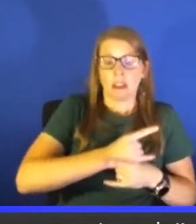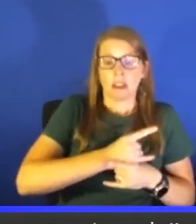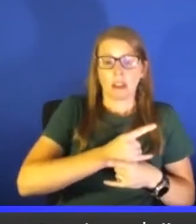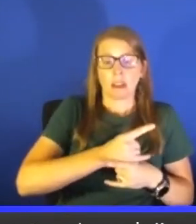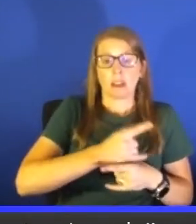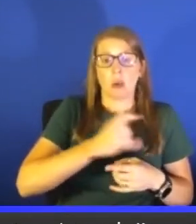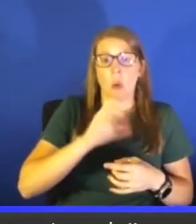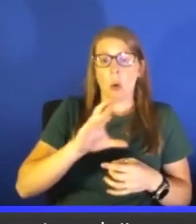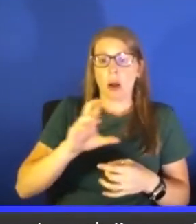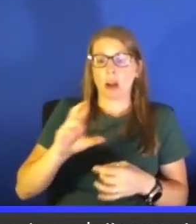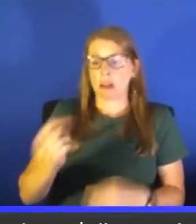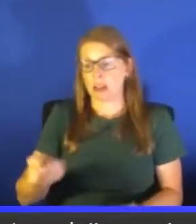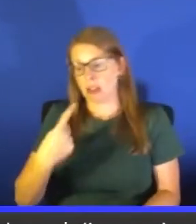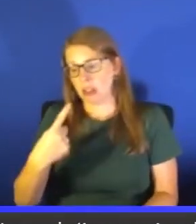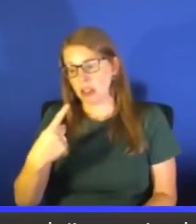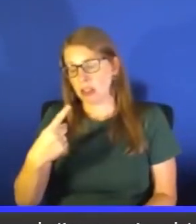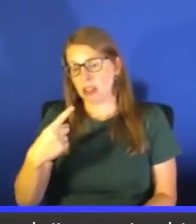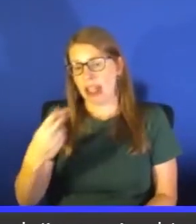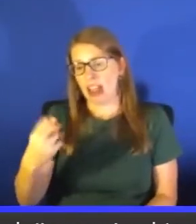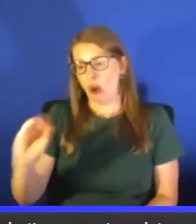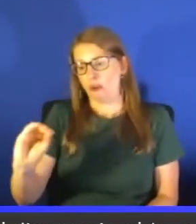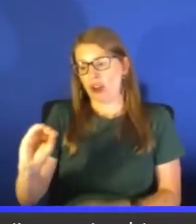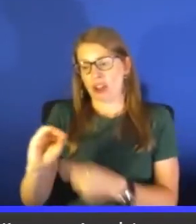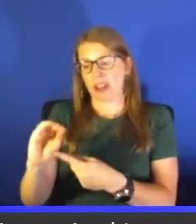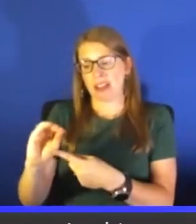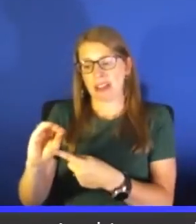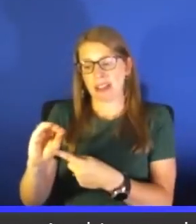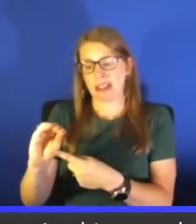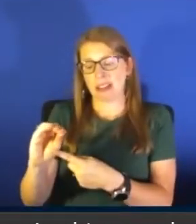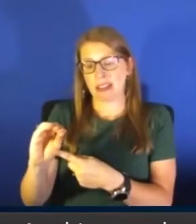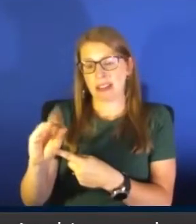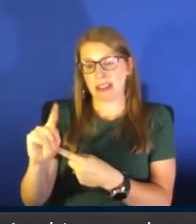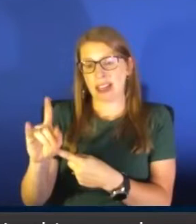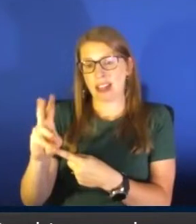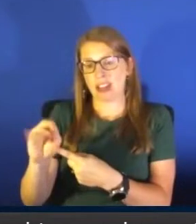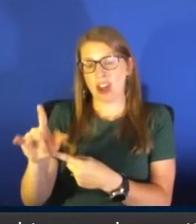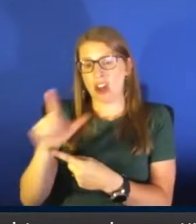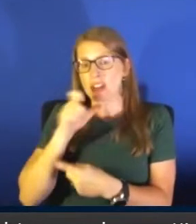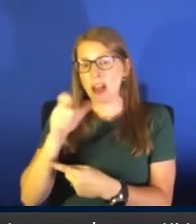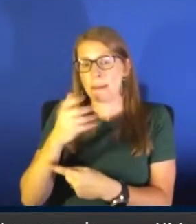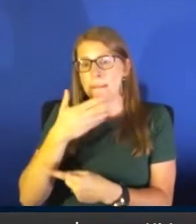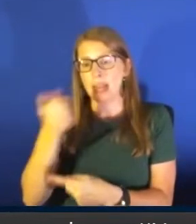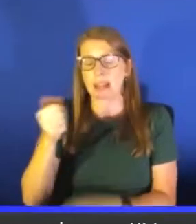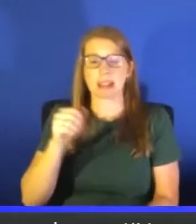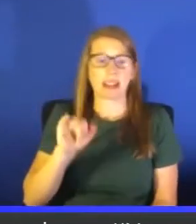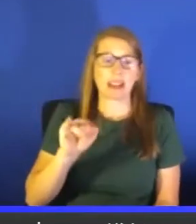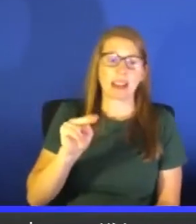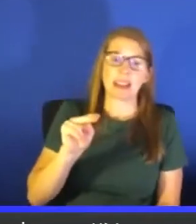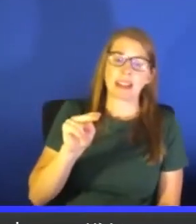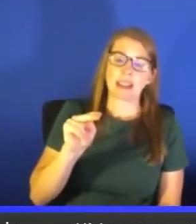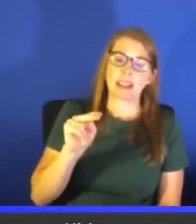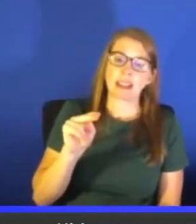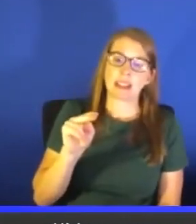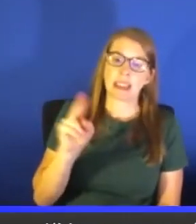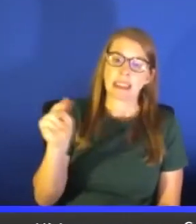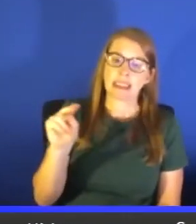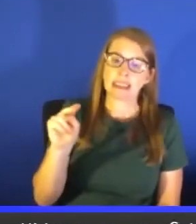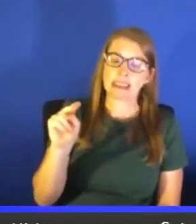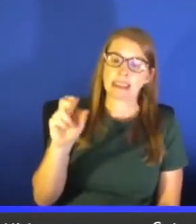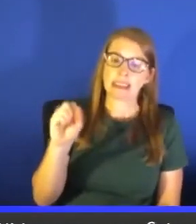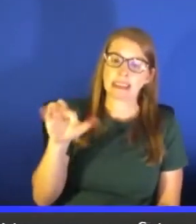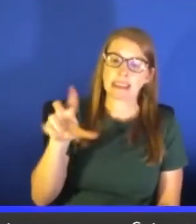probably acetaminophen is not your best choice in that regard. What about NSAIDs like ibuprofen? NSAIDs don't have the same interaction there